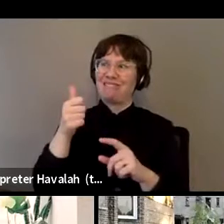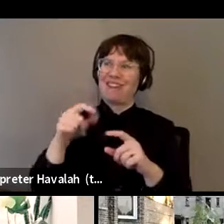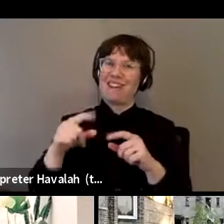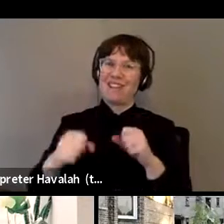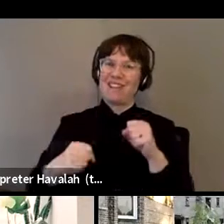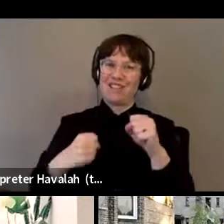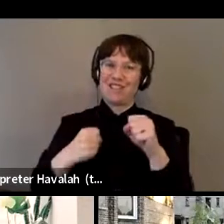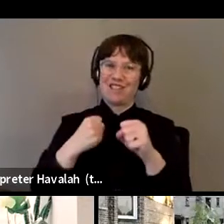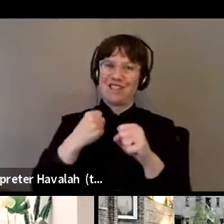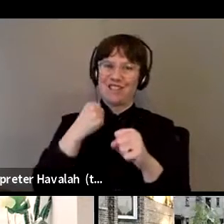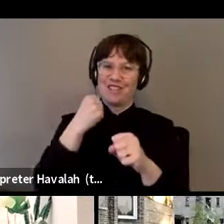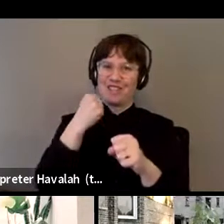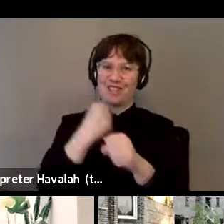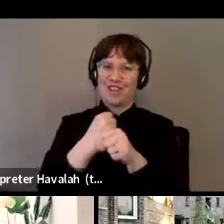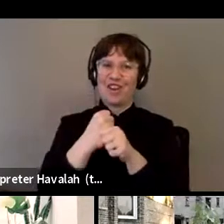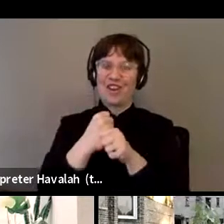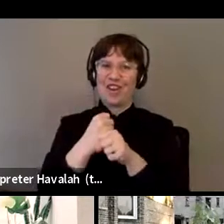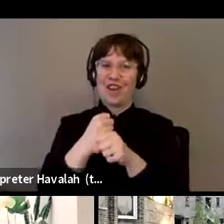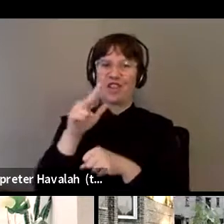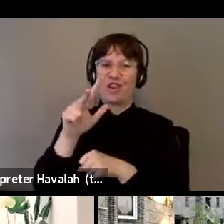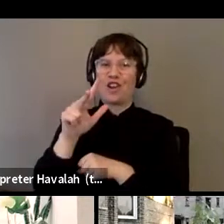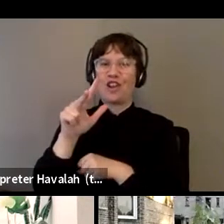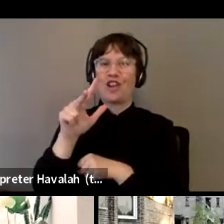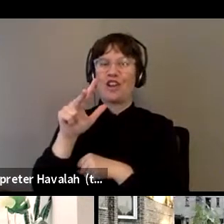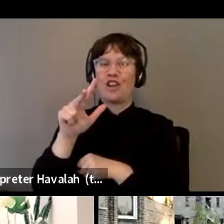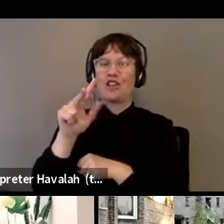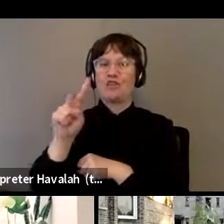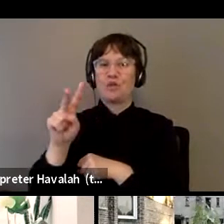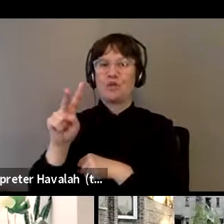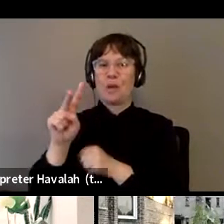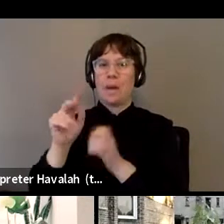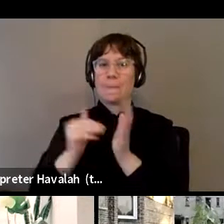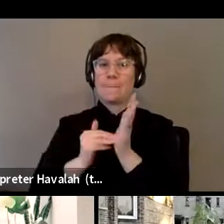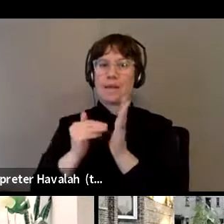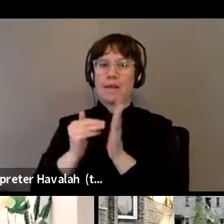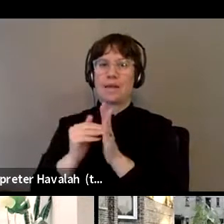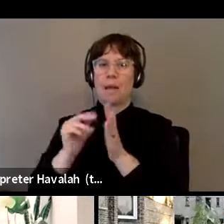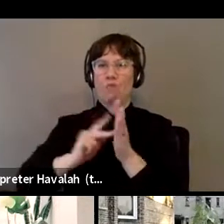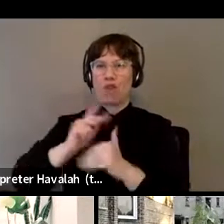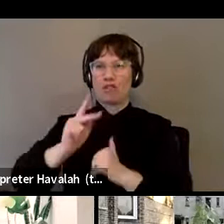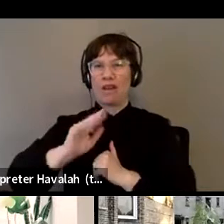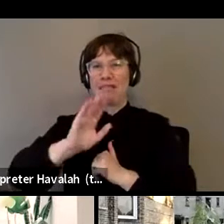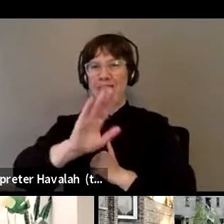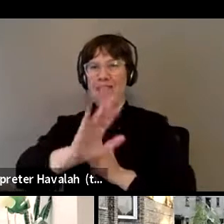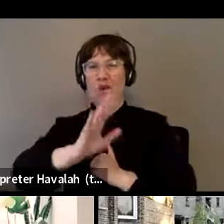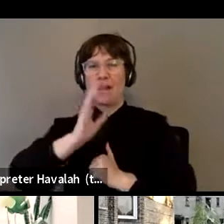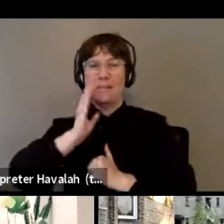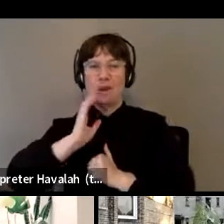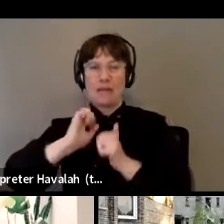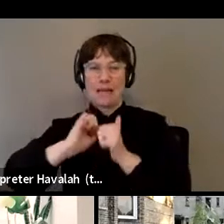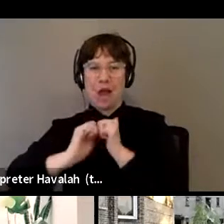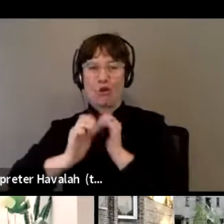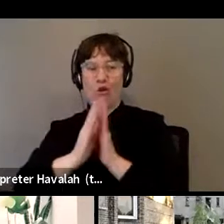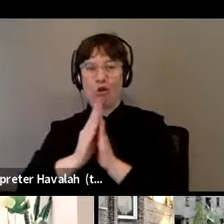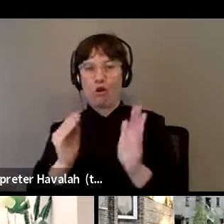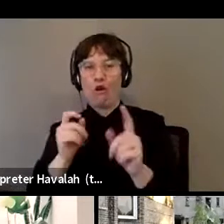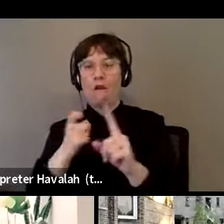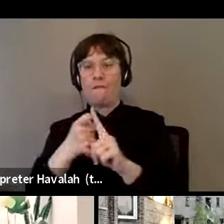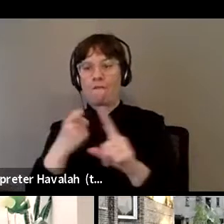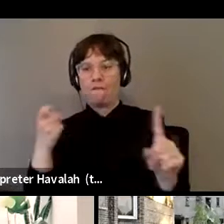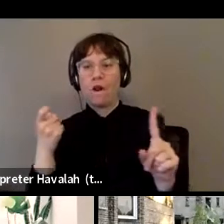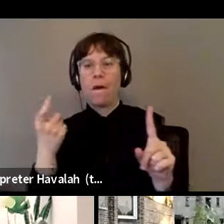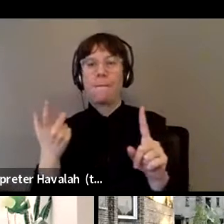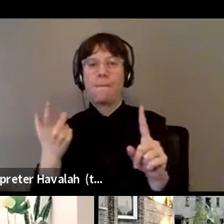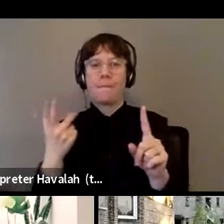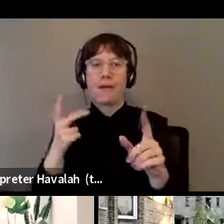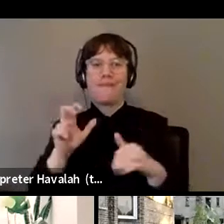Auburn Gresham 32 million project? And how do you think their experience can help you make the most of funder interest